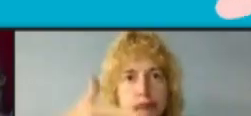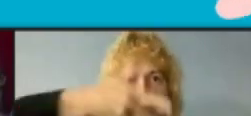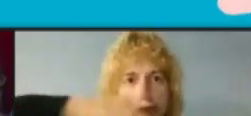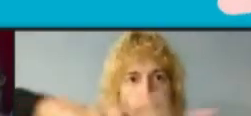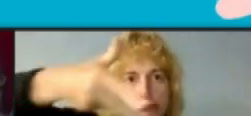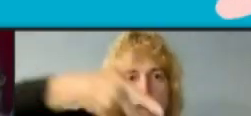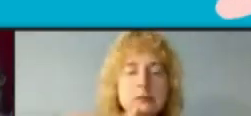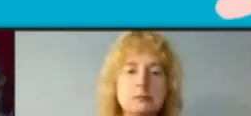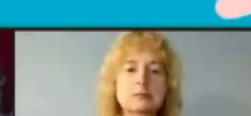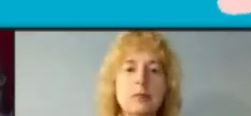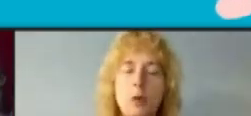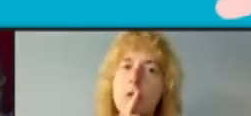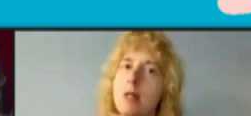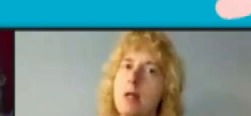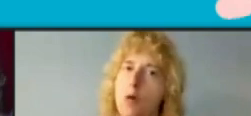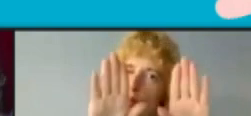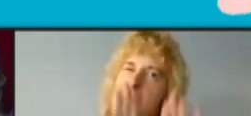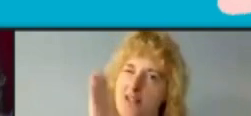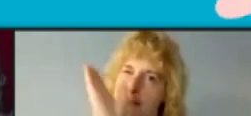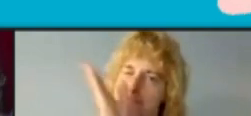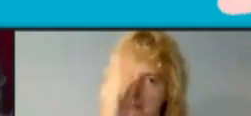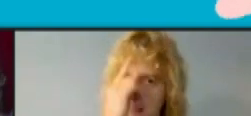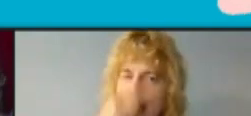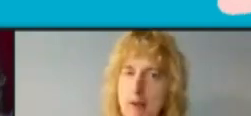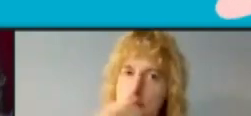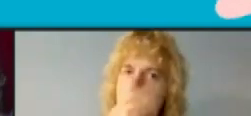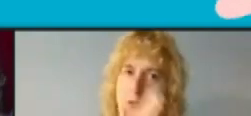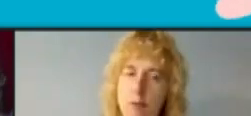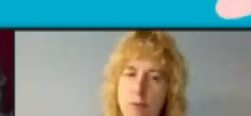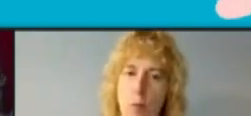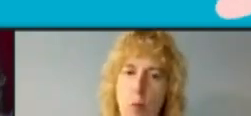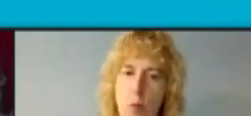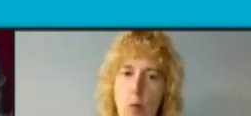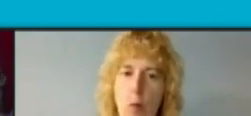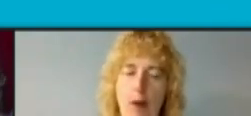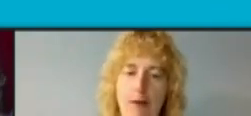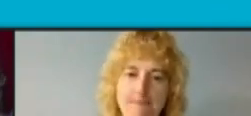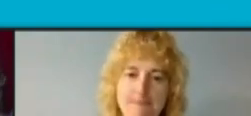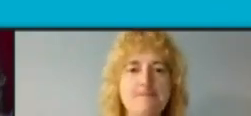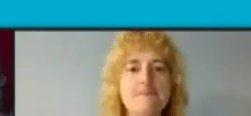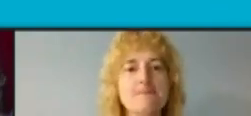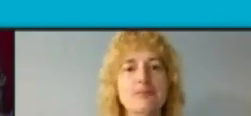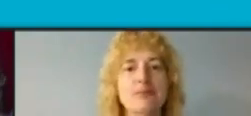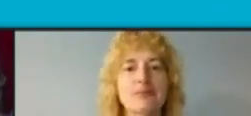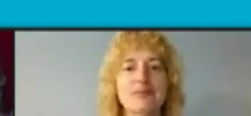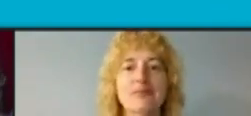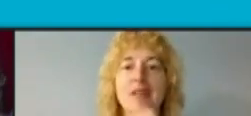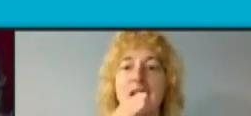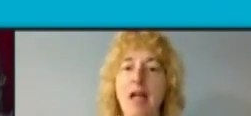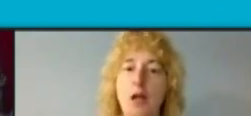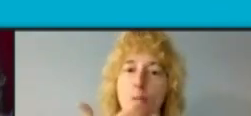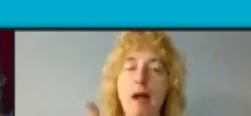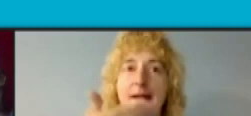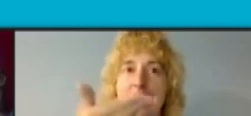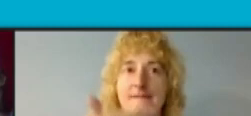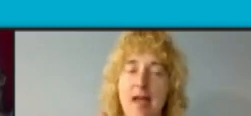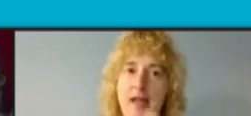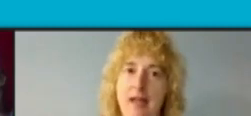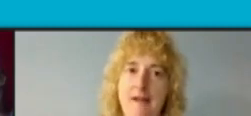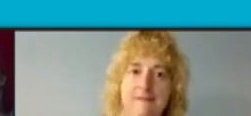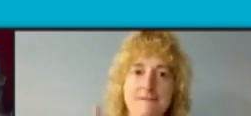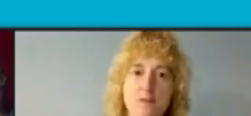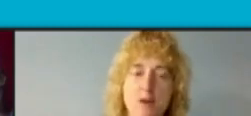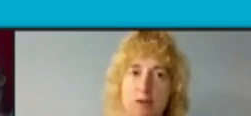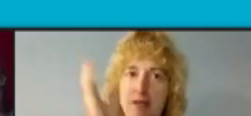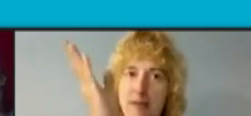wonderful presentation. I think you're really going to enjoy it. From there, I want to invite our first speaker,